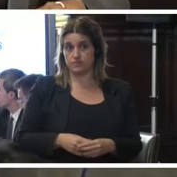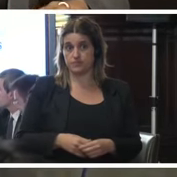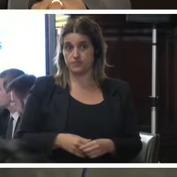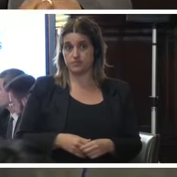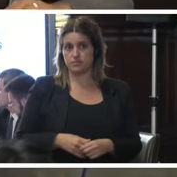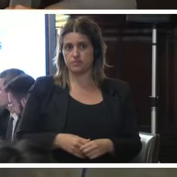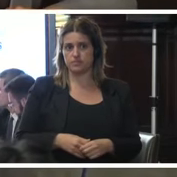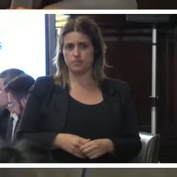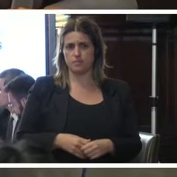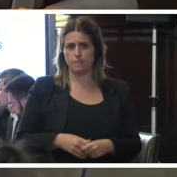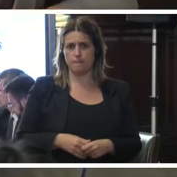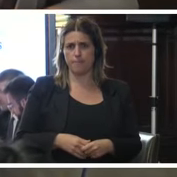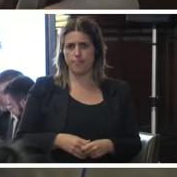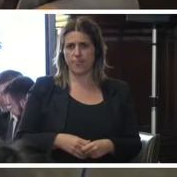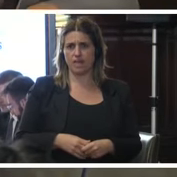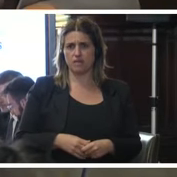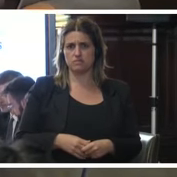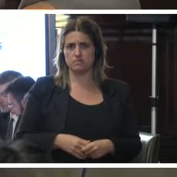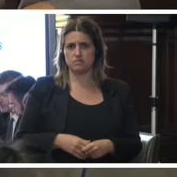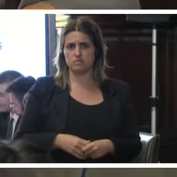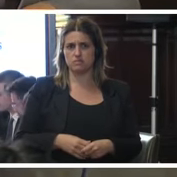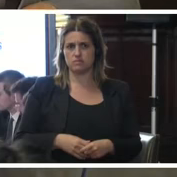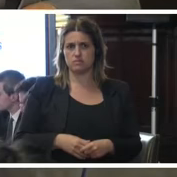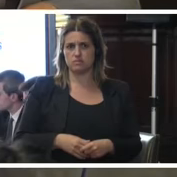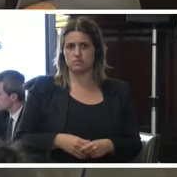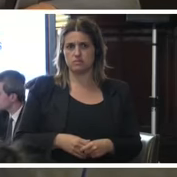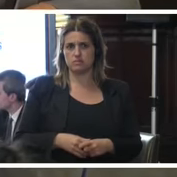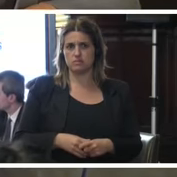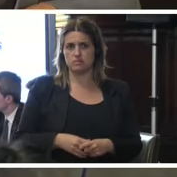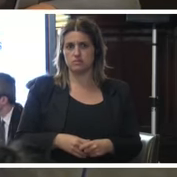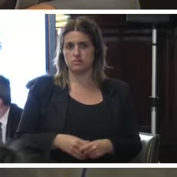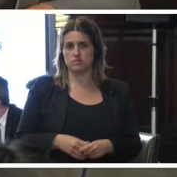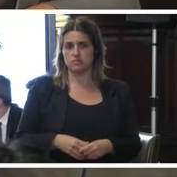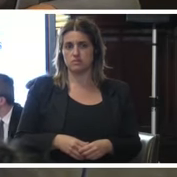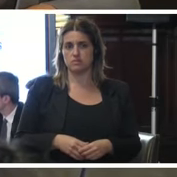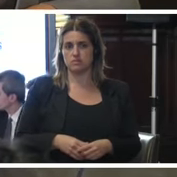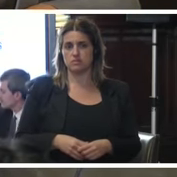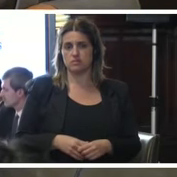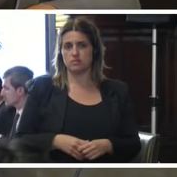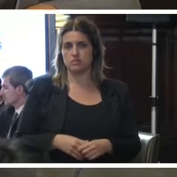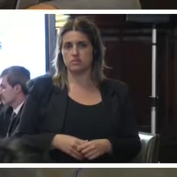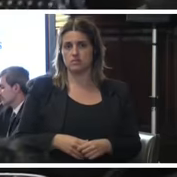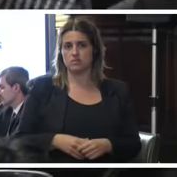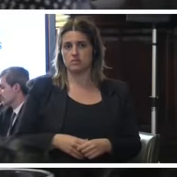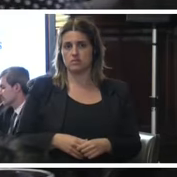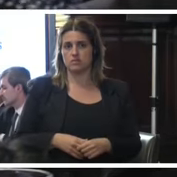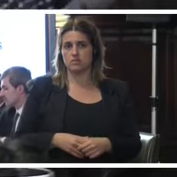Thank you very much. I invite the state to make their statements, closing statement.